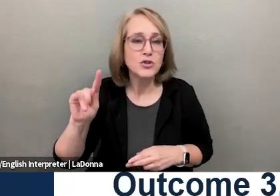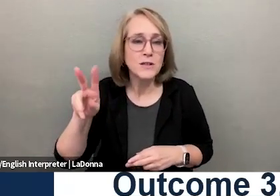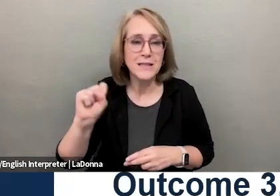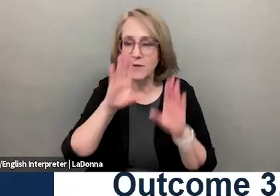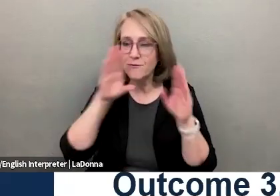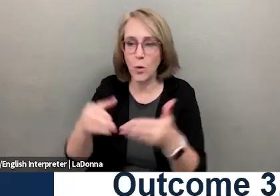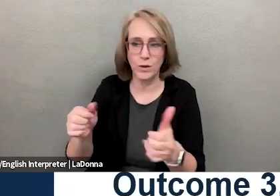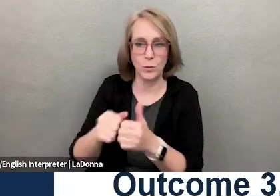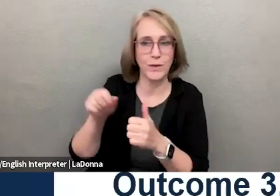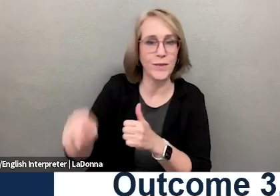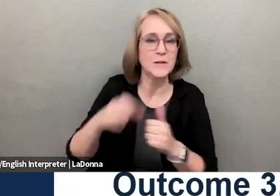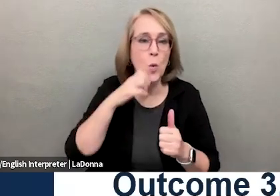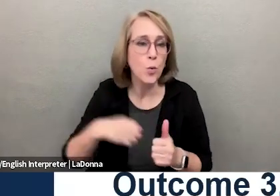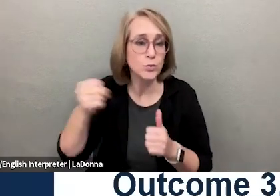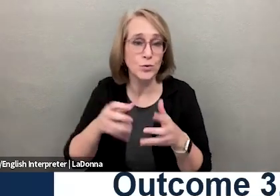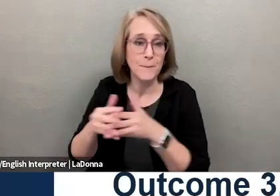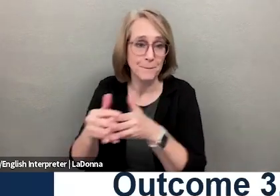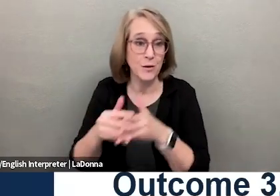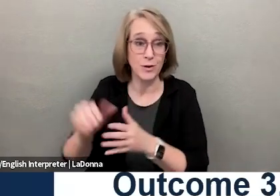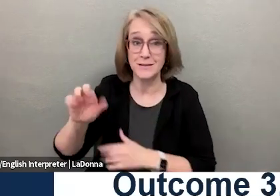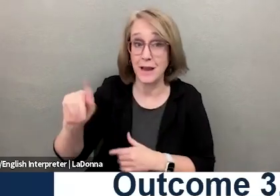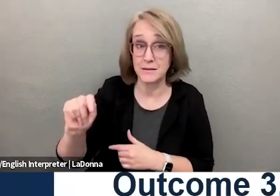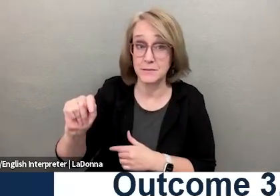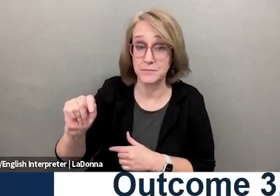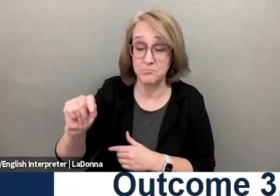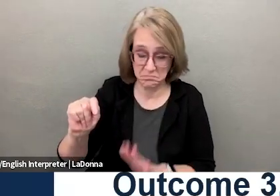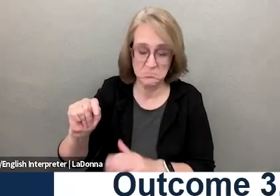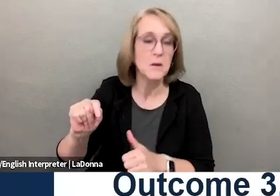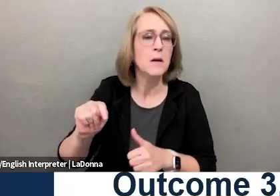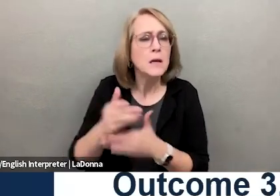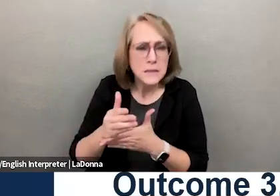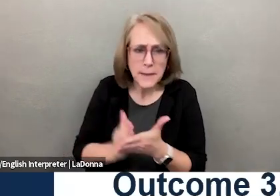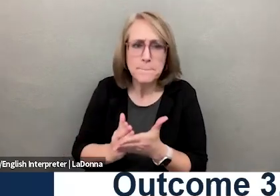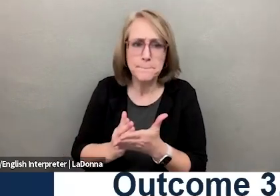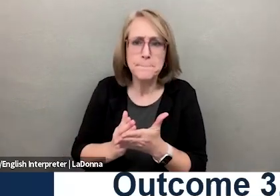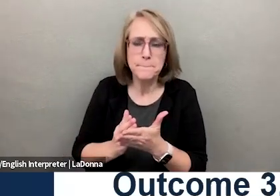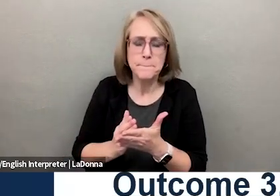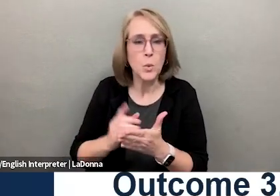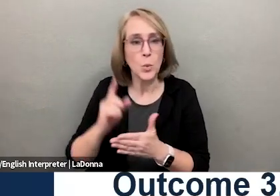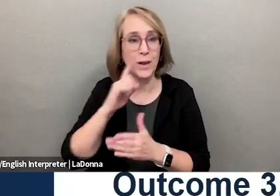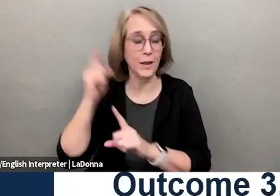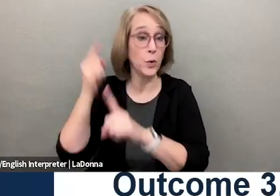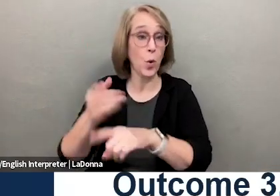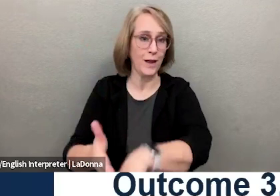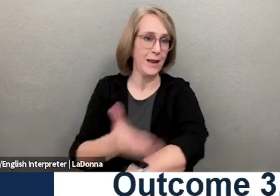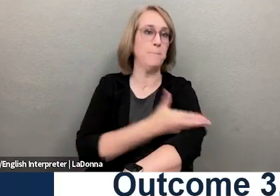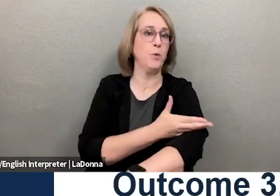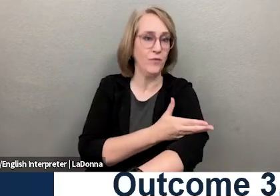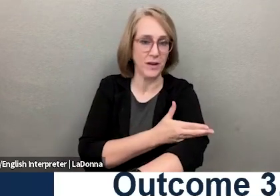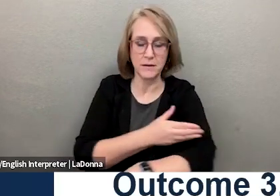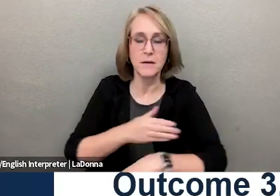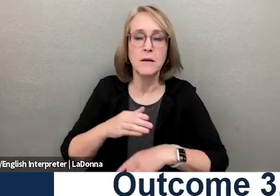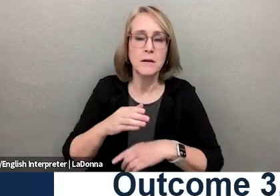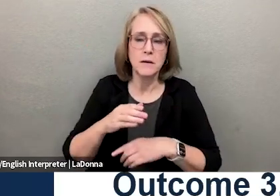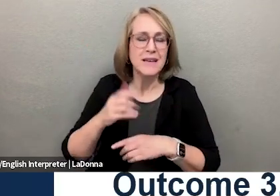Act reauthorization. And I want to start out, some of these are really enhancing some of the points that Jason made